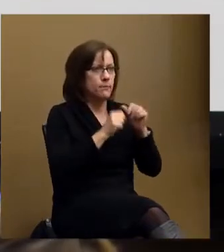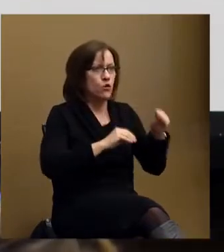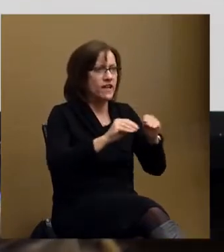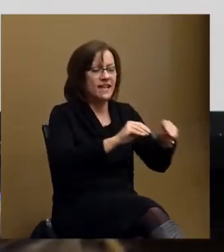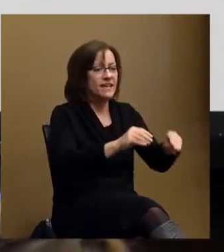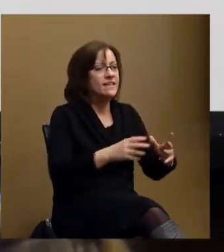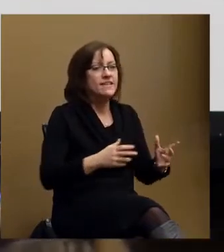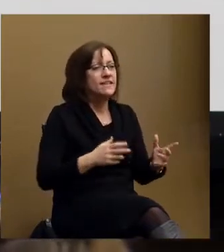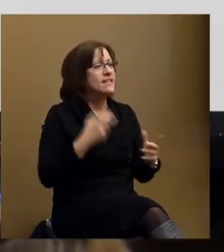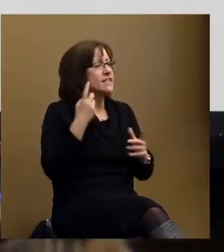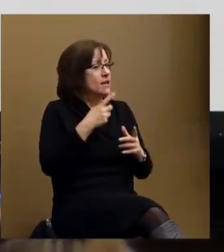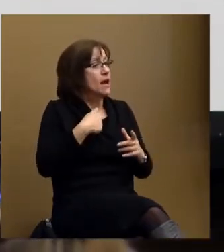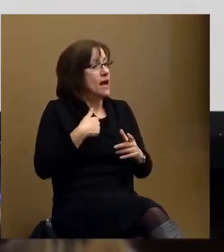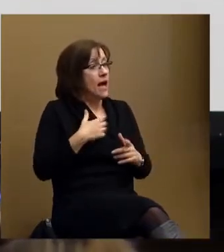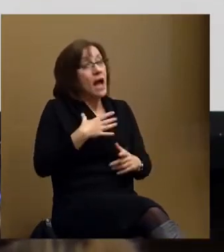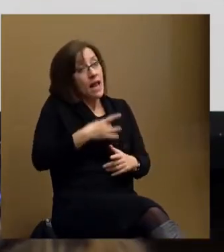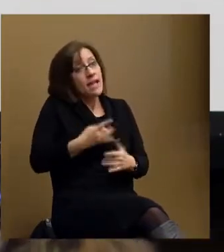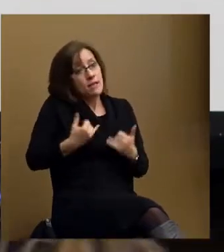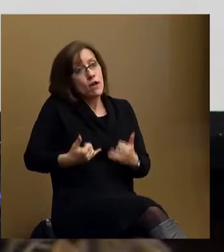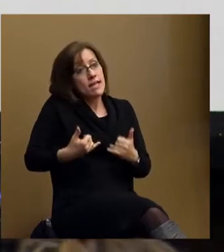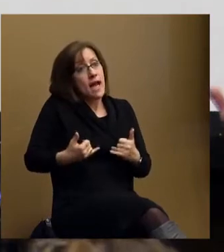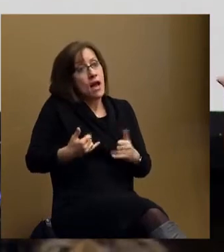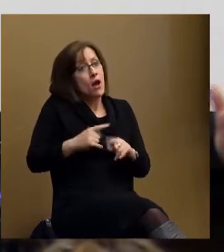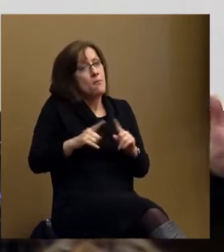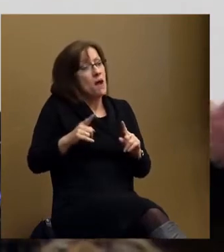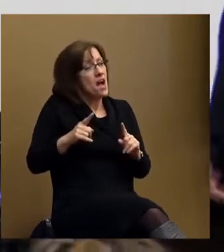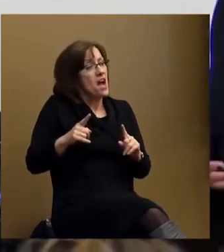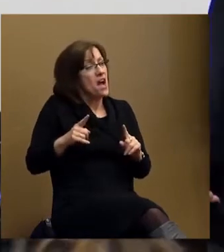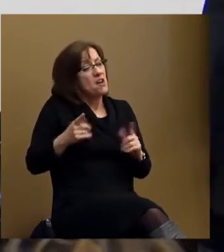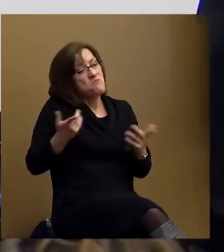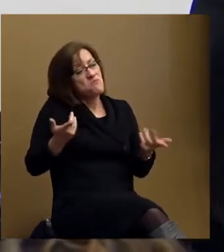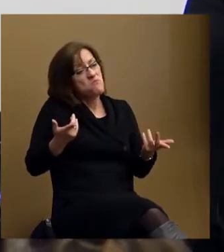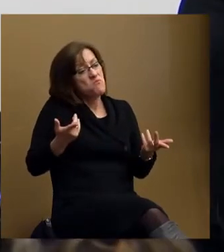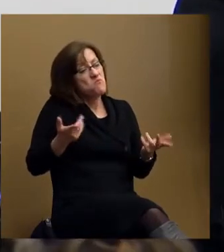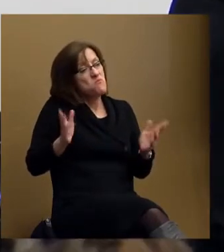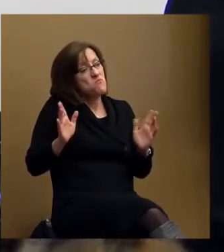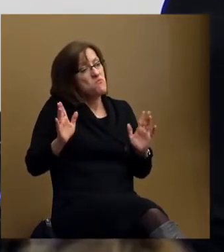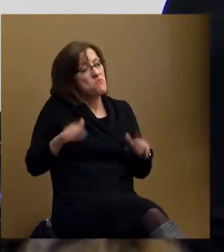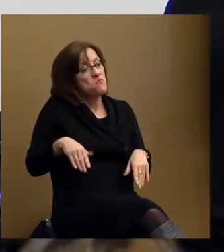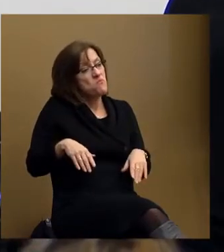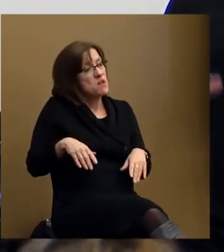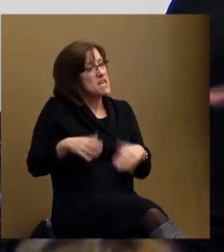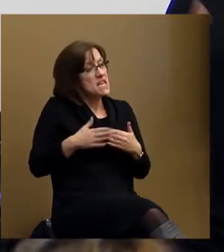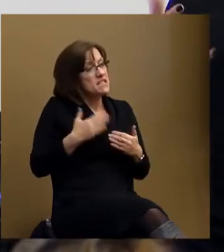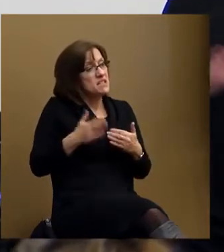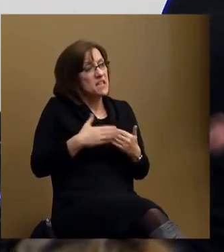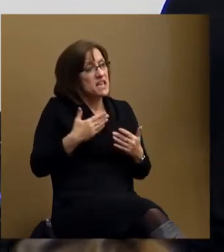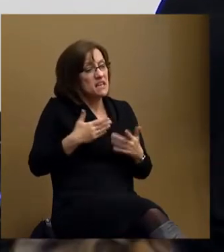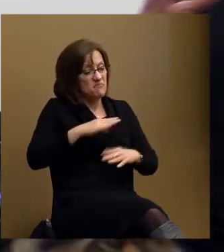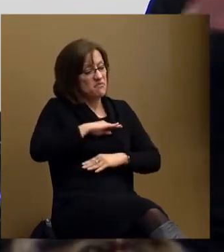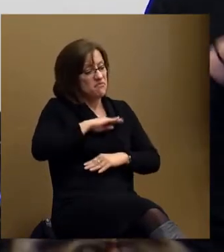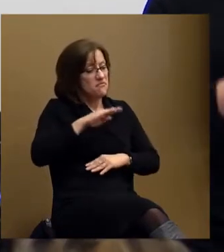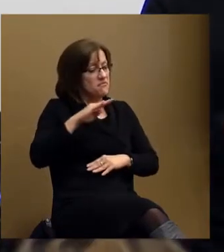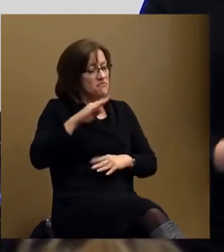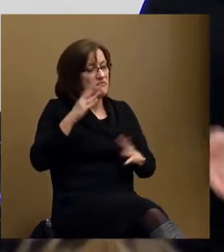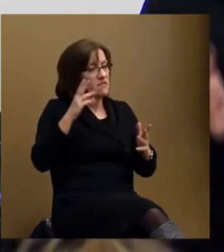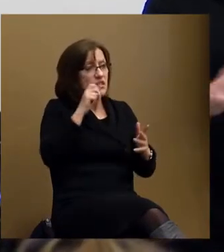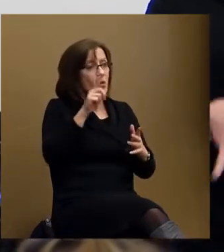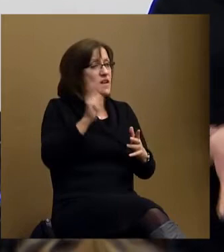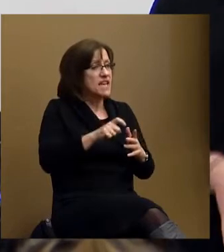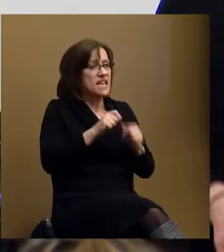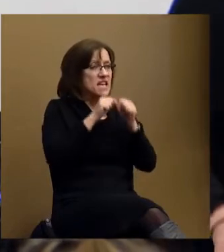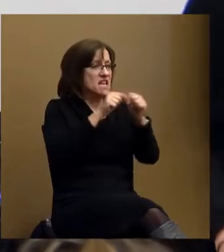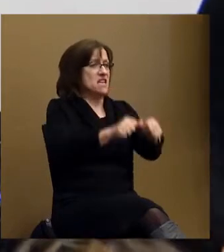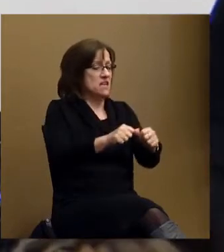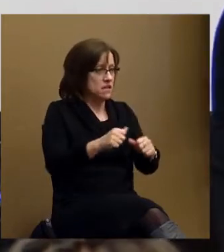It's something that I like it right now, but I can become easily satiated on it. So make sure that you're constantly